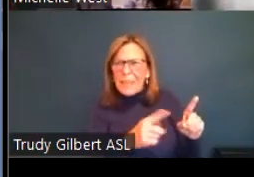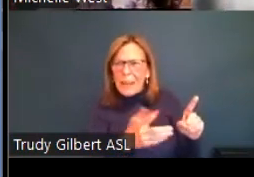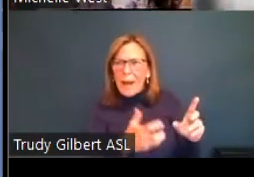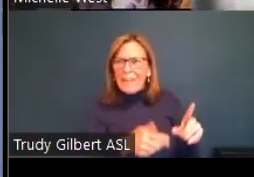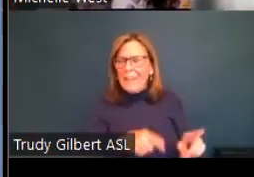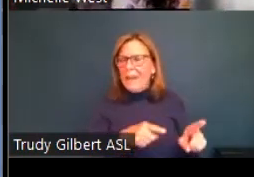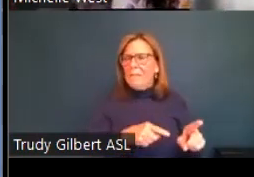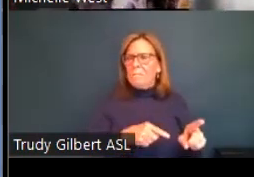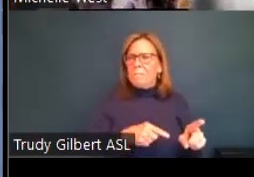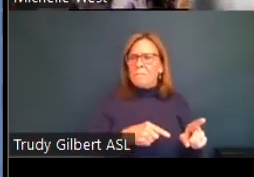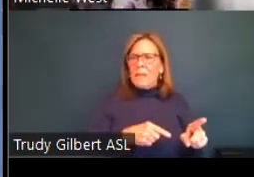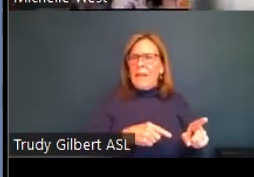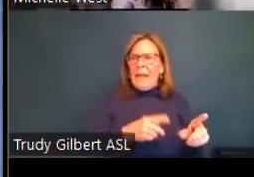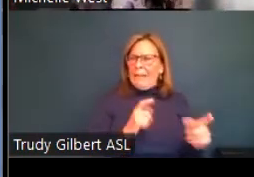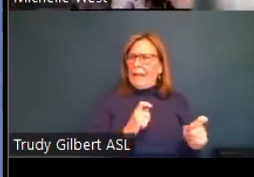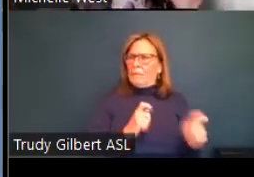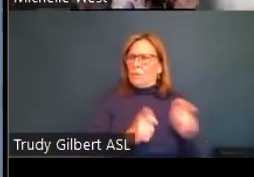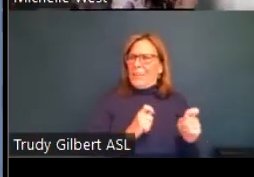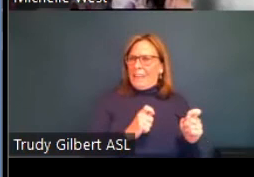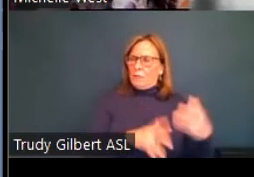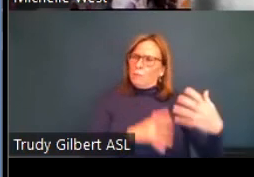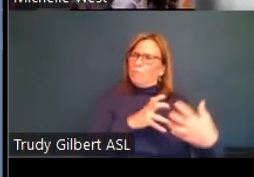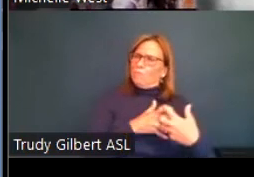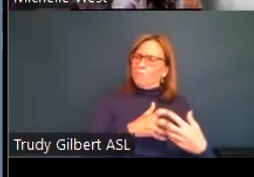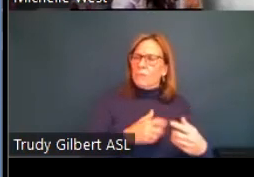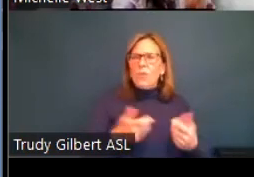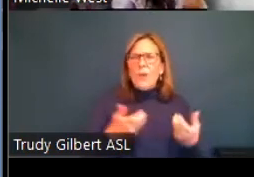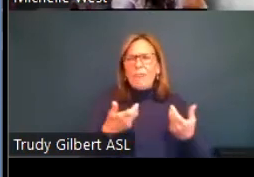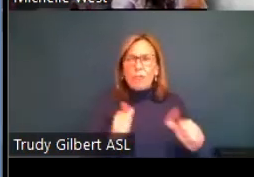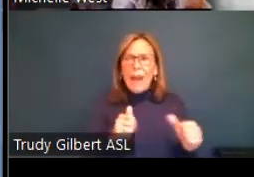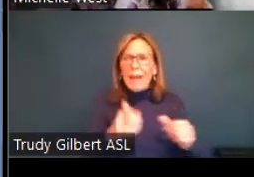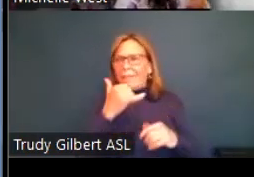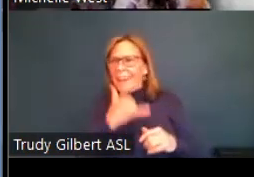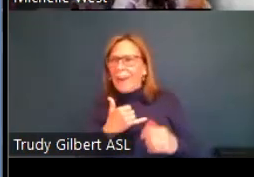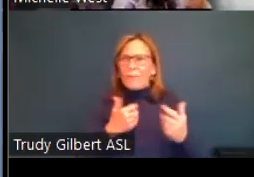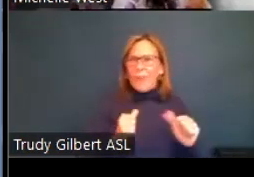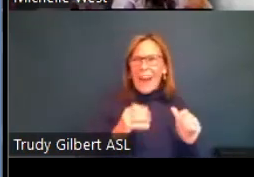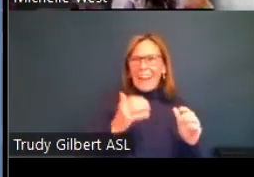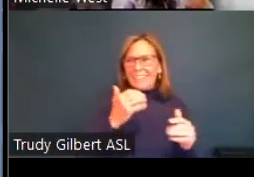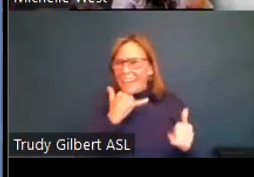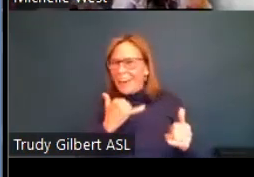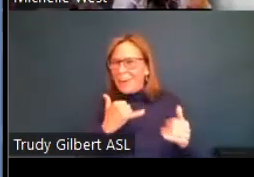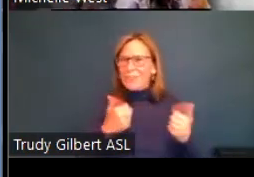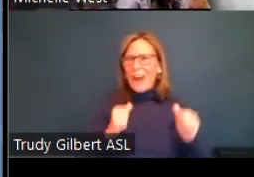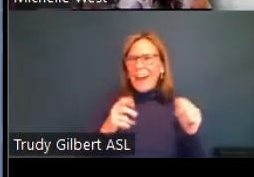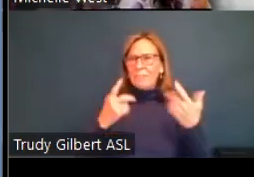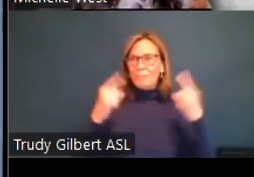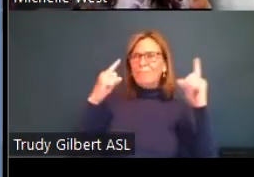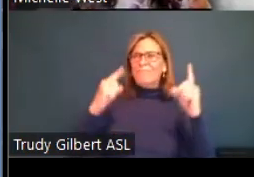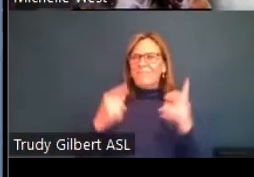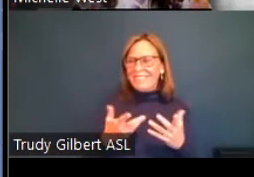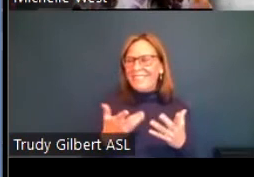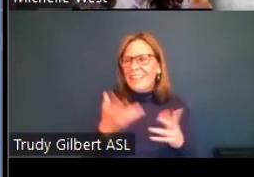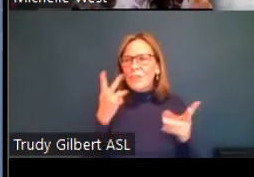ad. So it's, you have to do some trial and error and some research to get to that answer of what topics are going to attract the